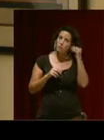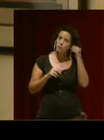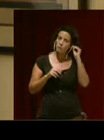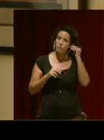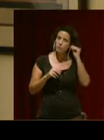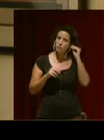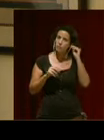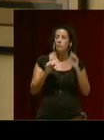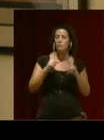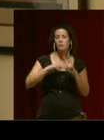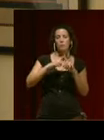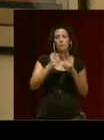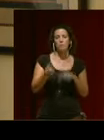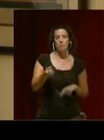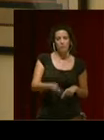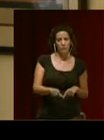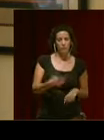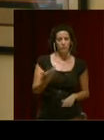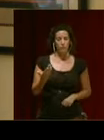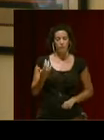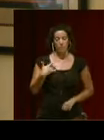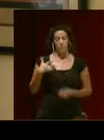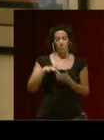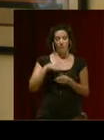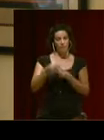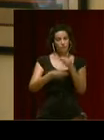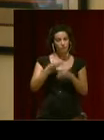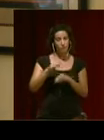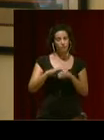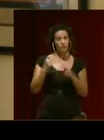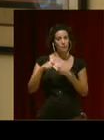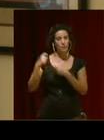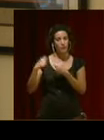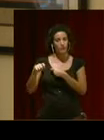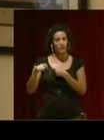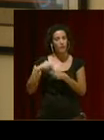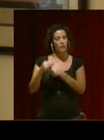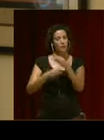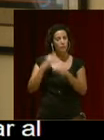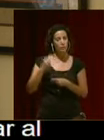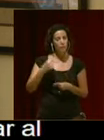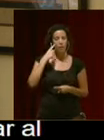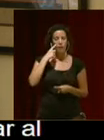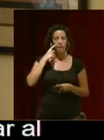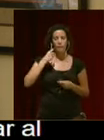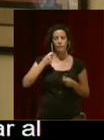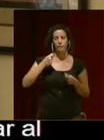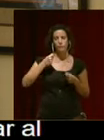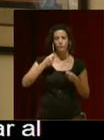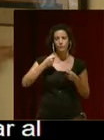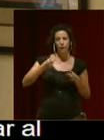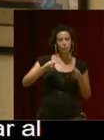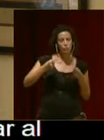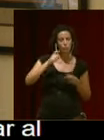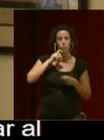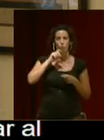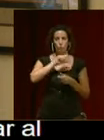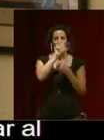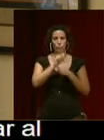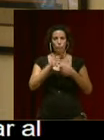It's a device that makes a person stand up, and then it allows the person to move. when we had that ready to get to